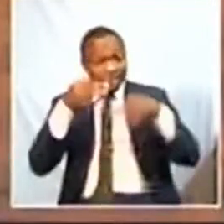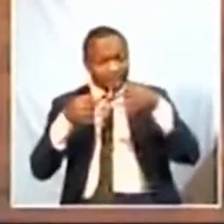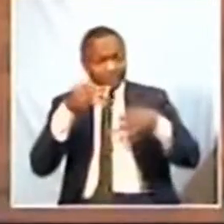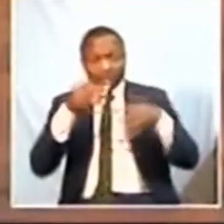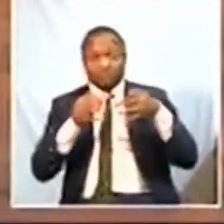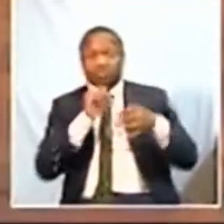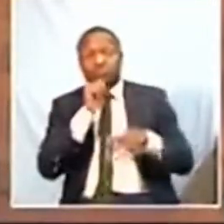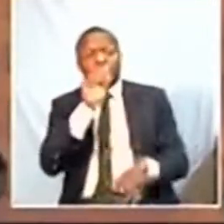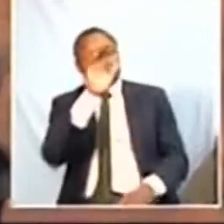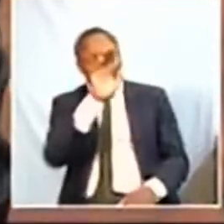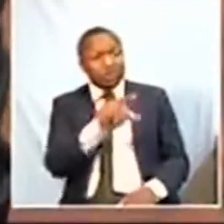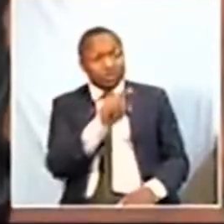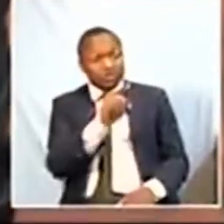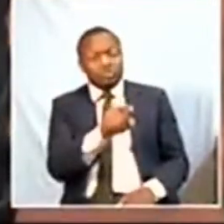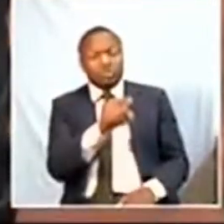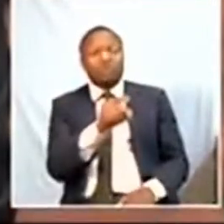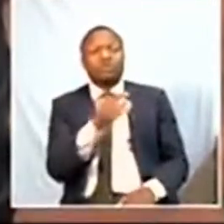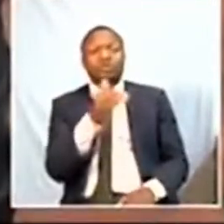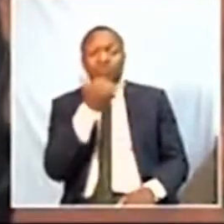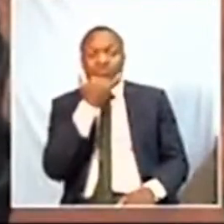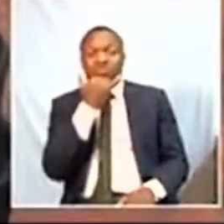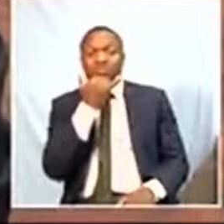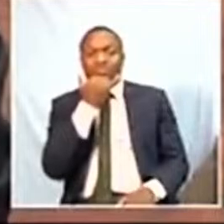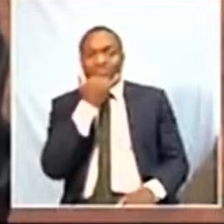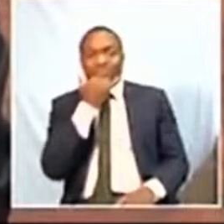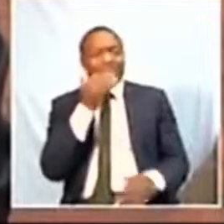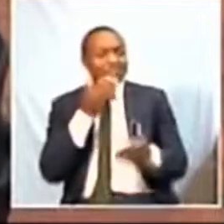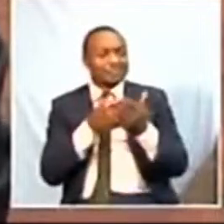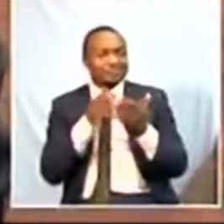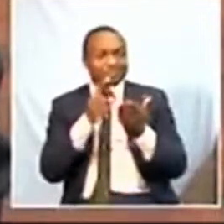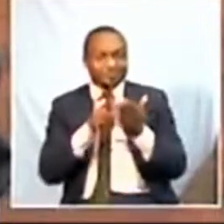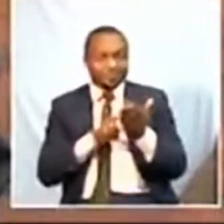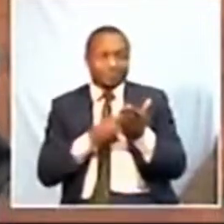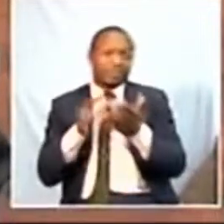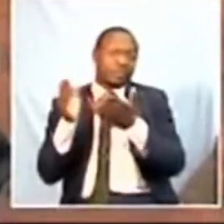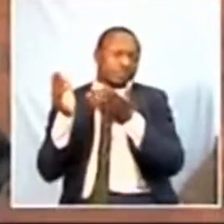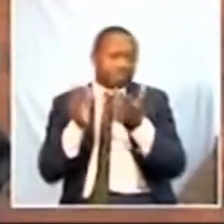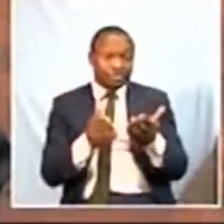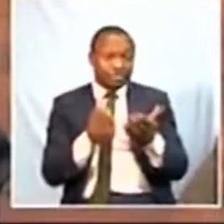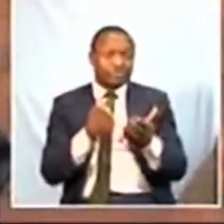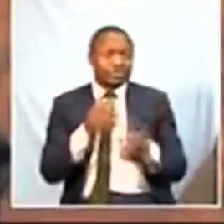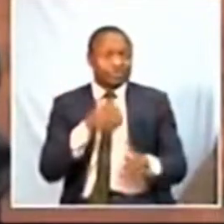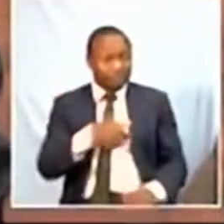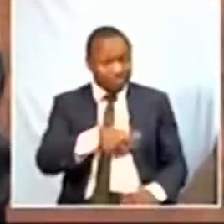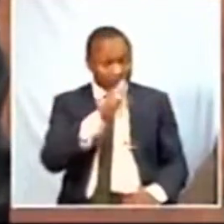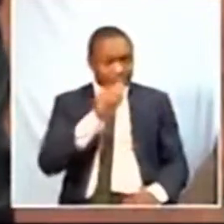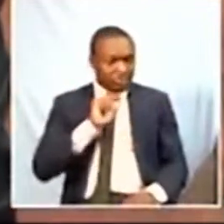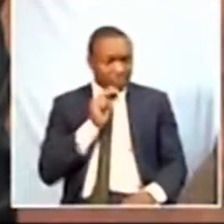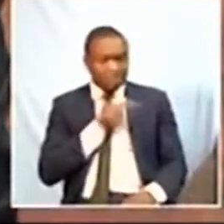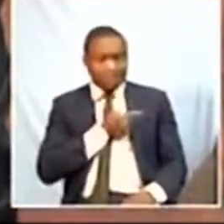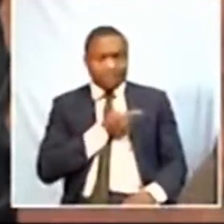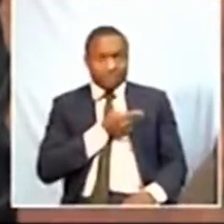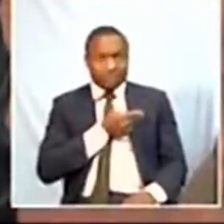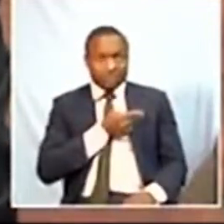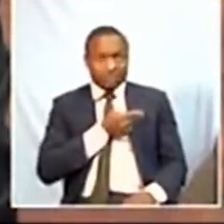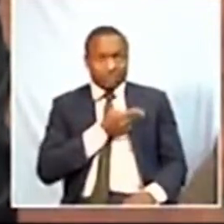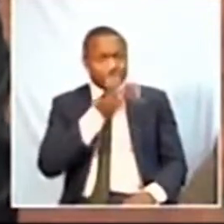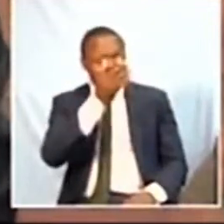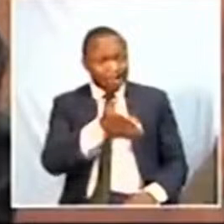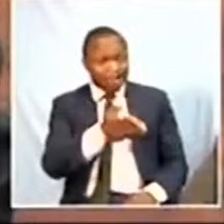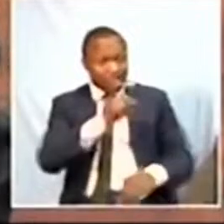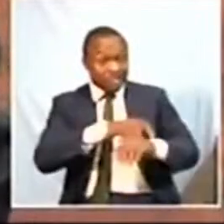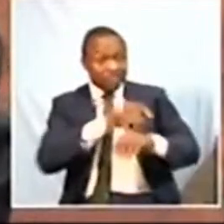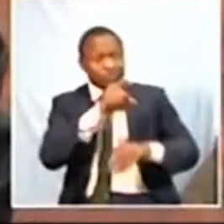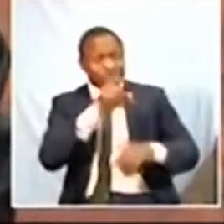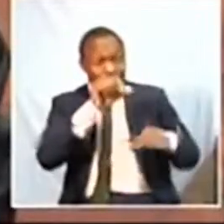not there when you are misconducting yourselves, this report is coming from you. Are we there when you are being audited?